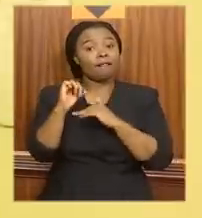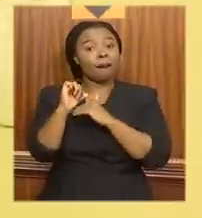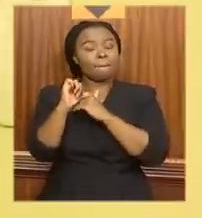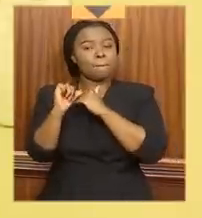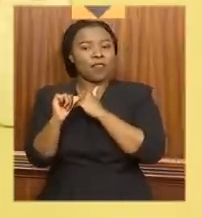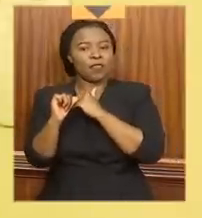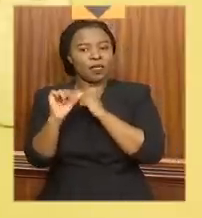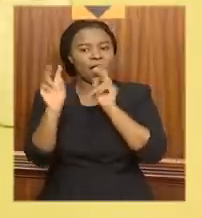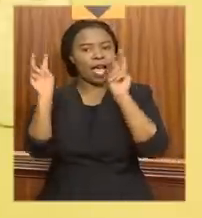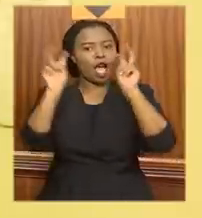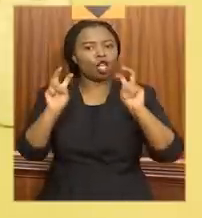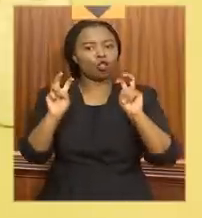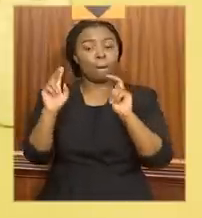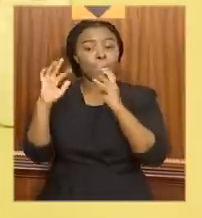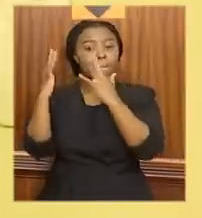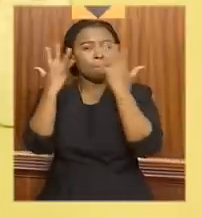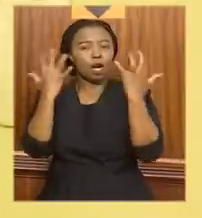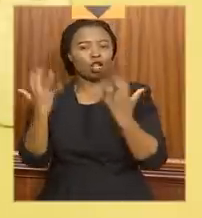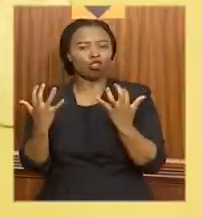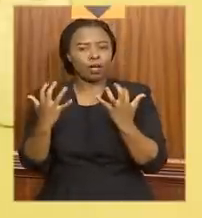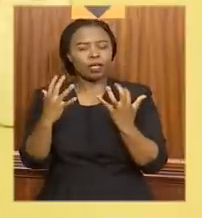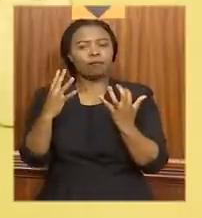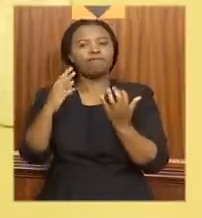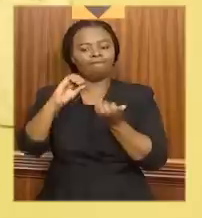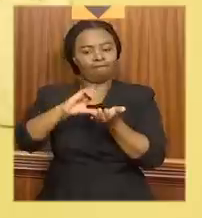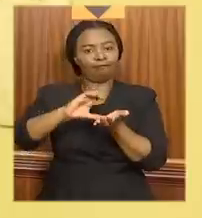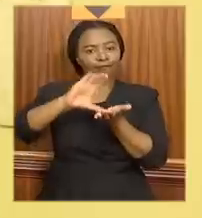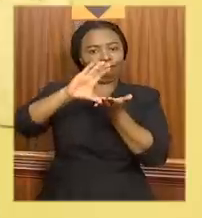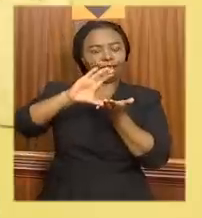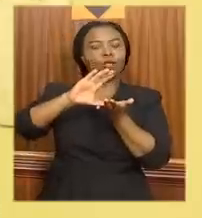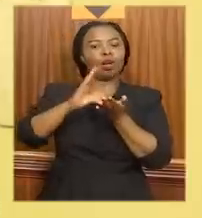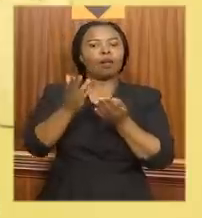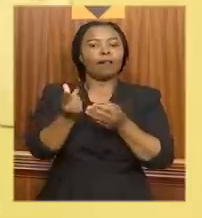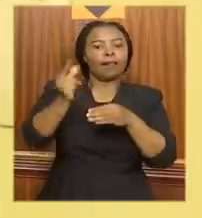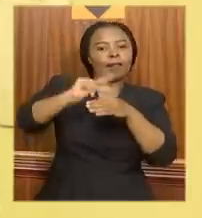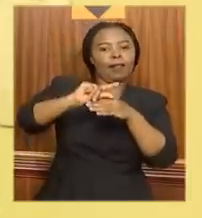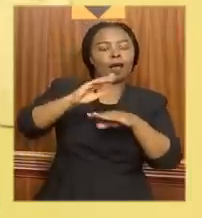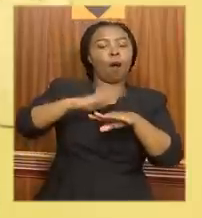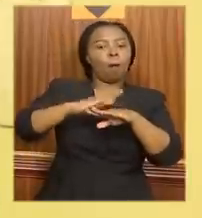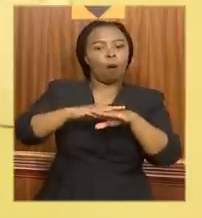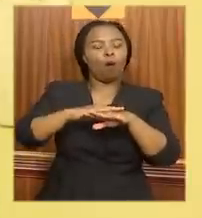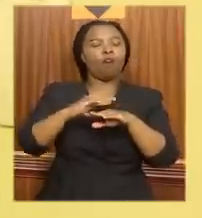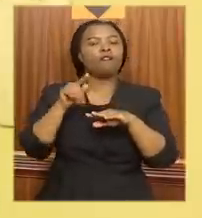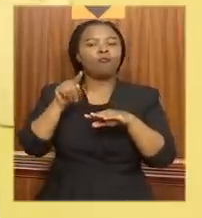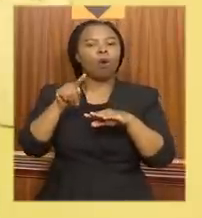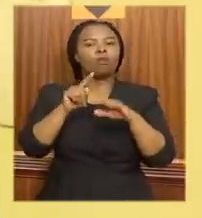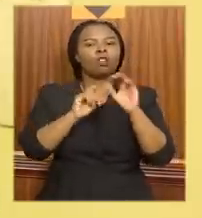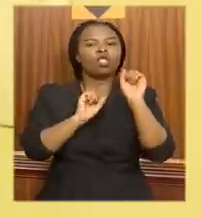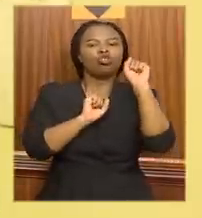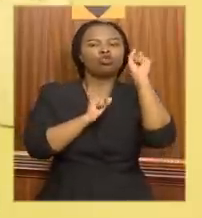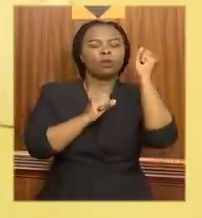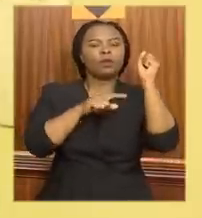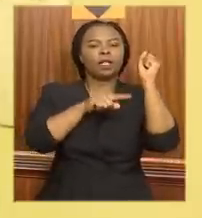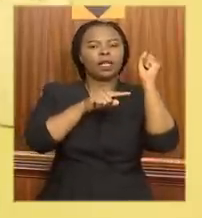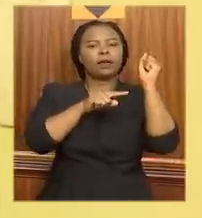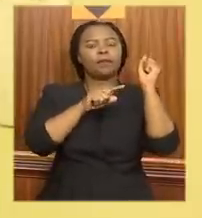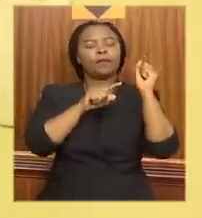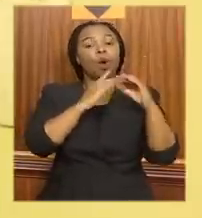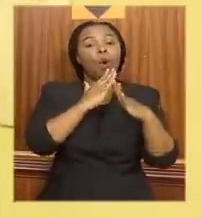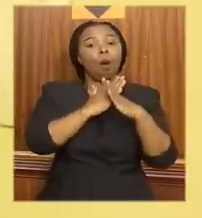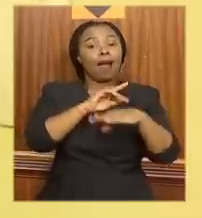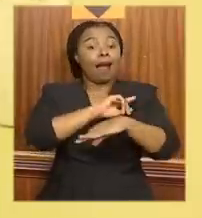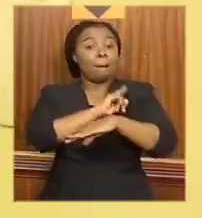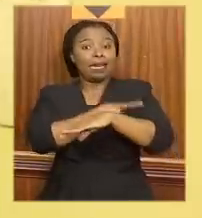the budget allocated for critical maintenance to increase the reliability of its generation capacity.